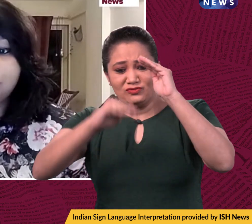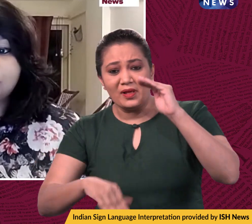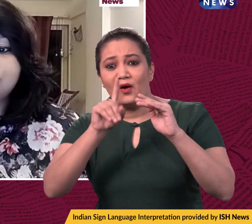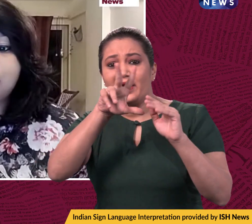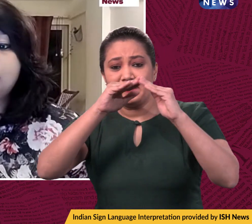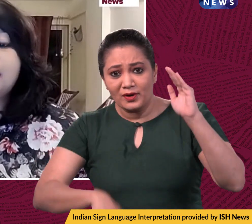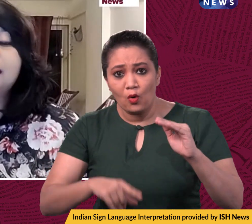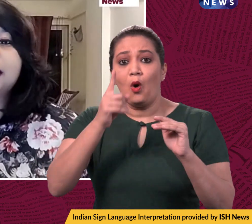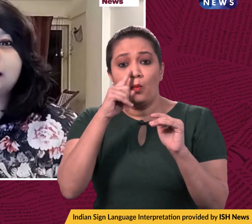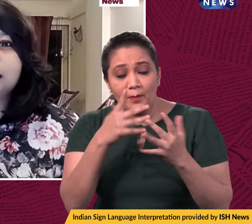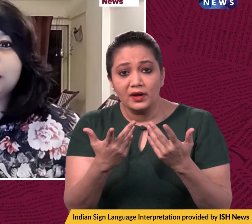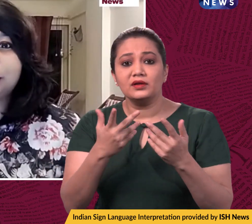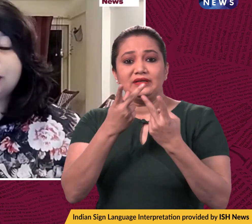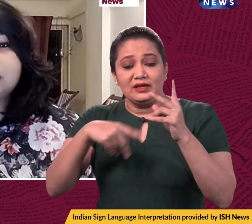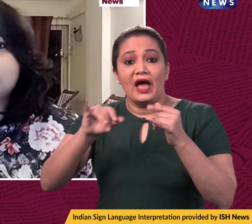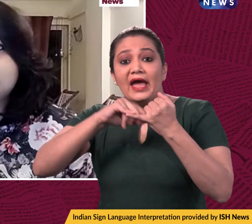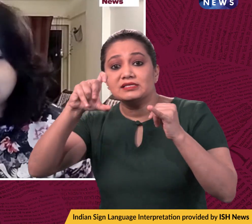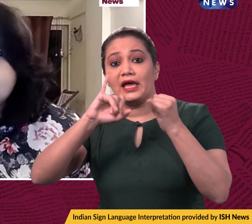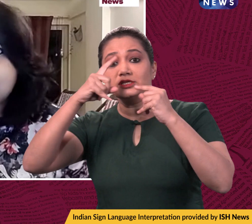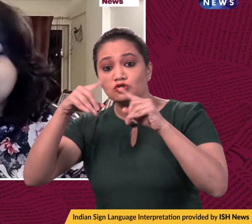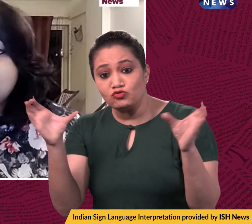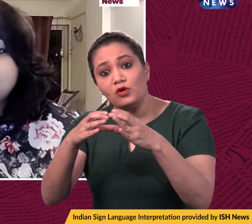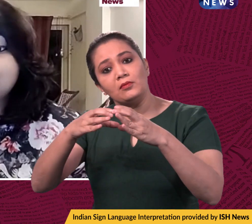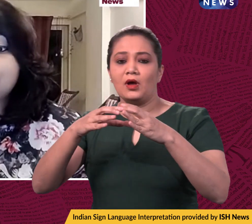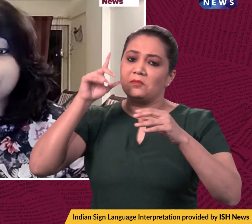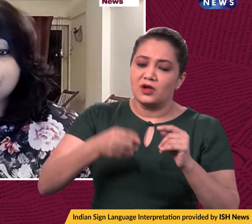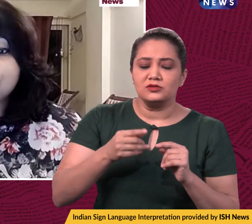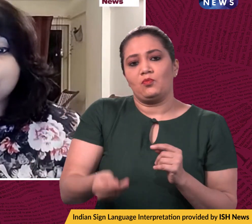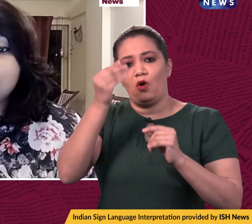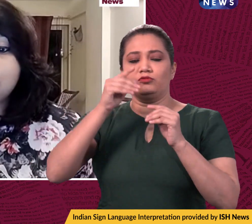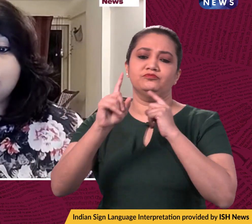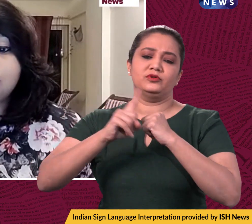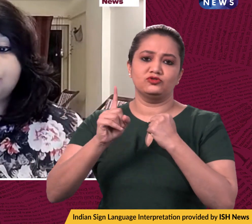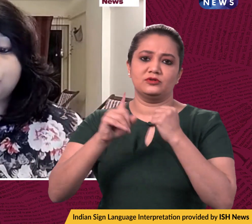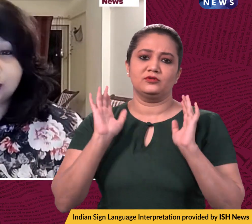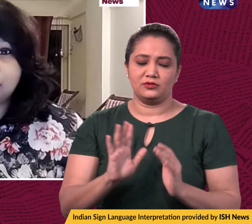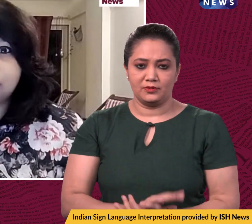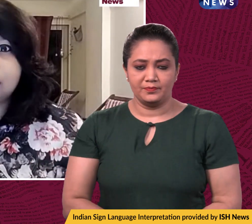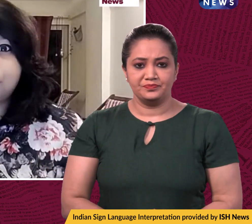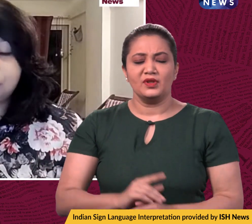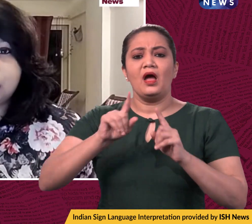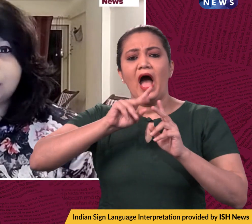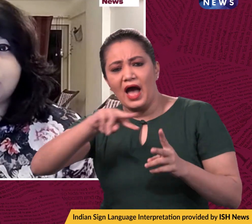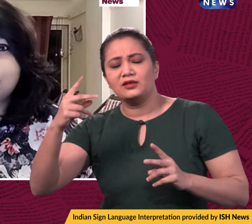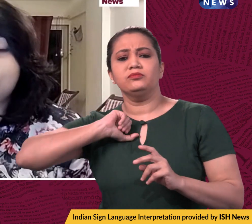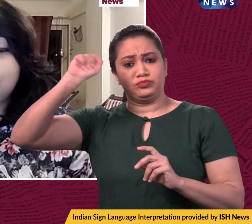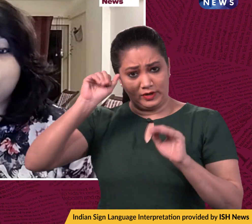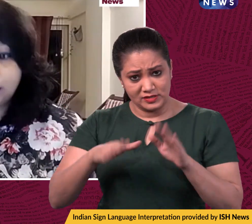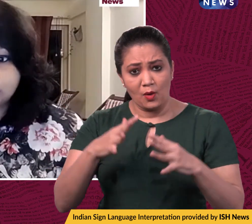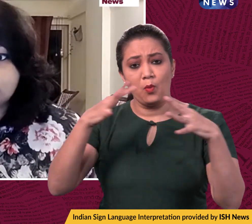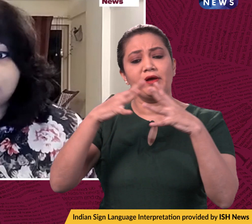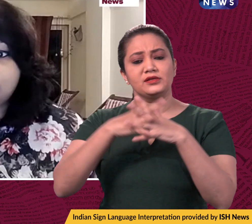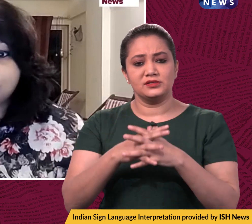women, or persons from SC/ST communities. In the meantime, there was also a protest that was taken out